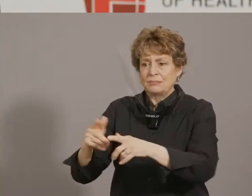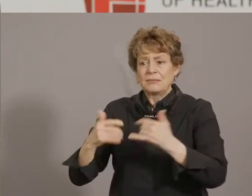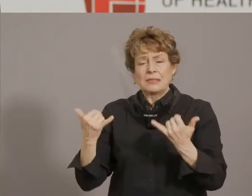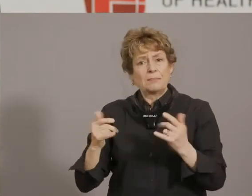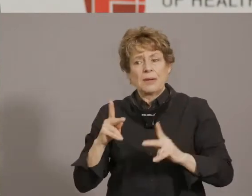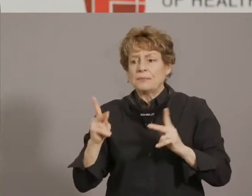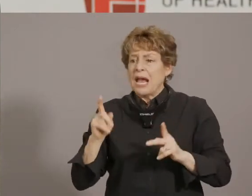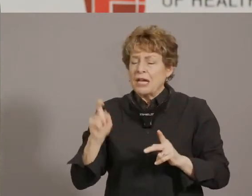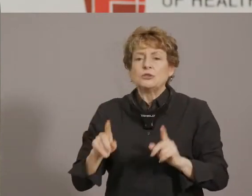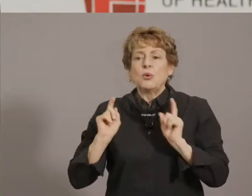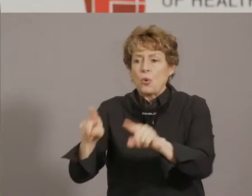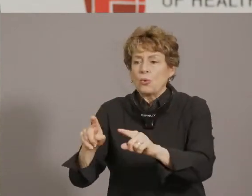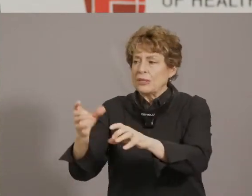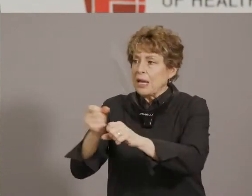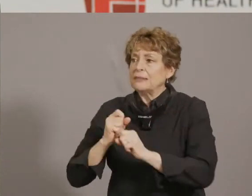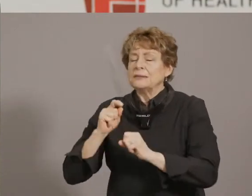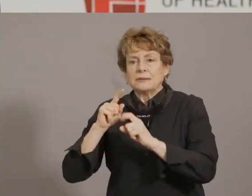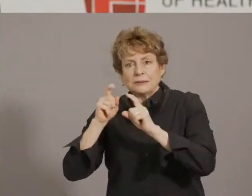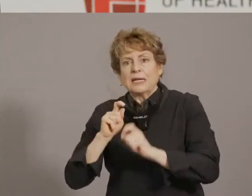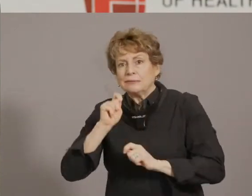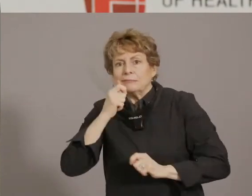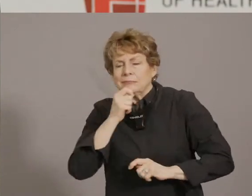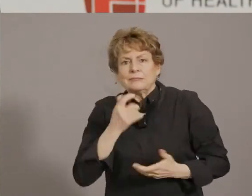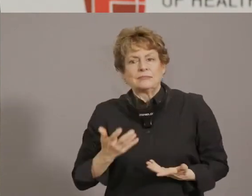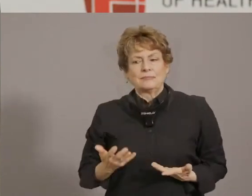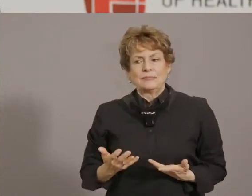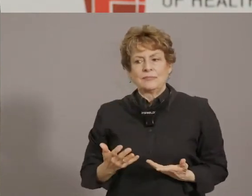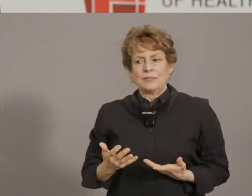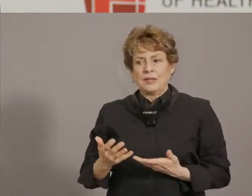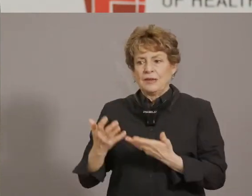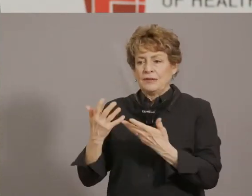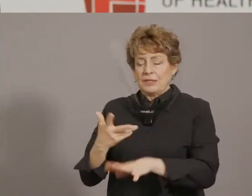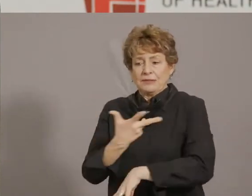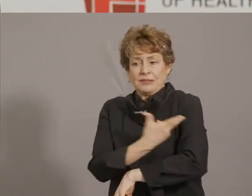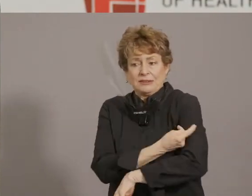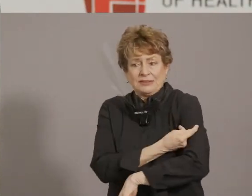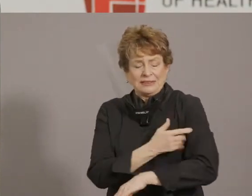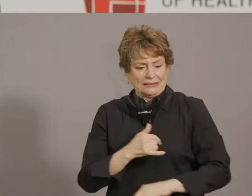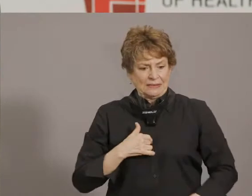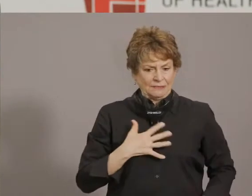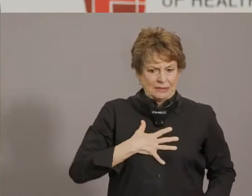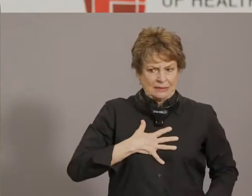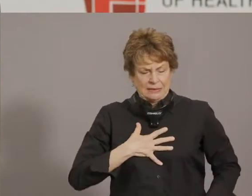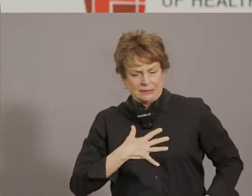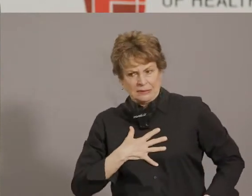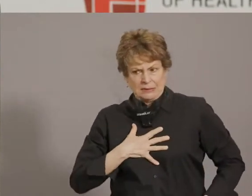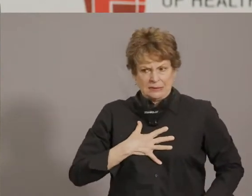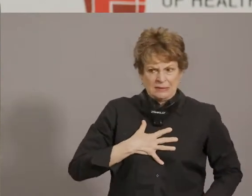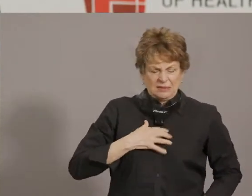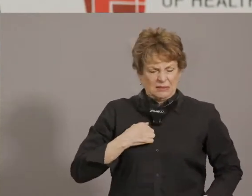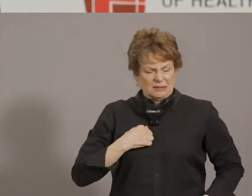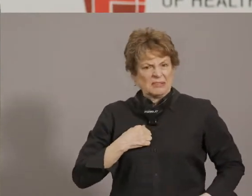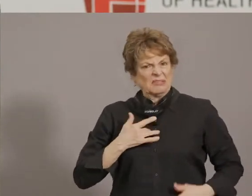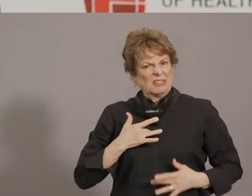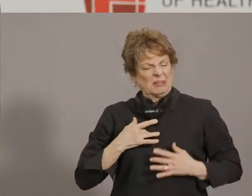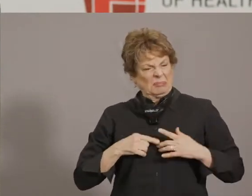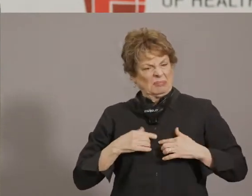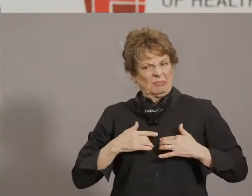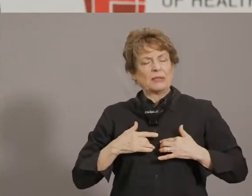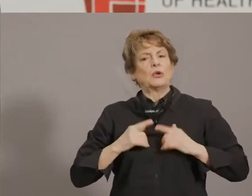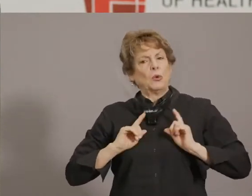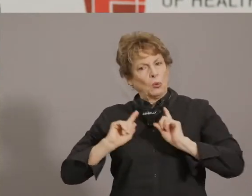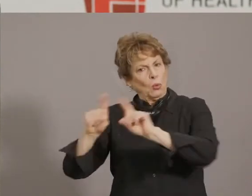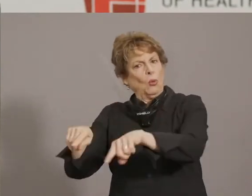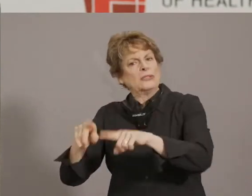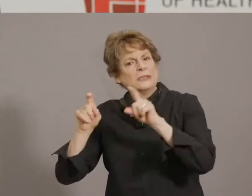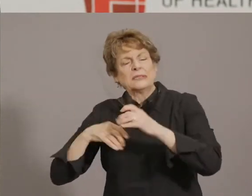again, especially even if you've been vaccinated, but you believe that you've got symptoms, it's always good to rule out, especially if you're going to go be with people that